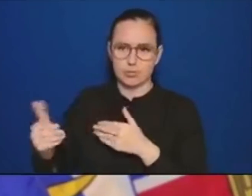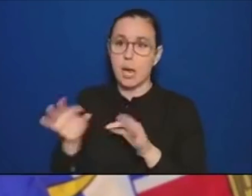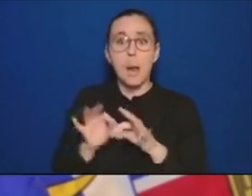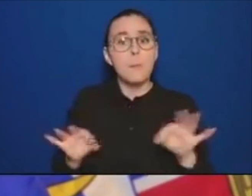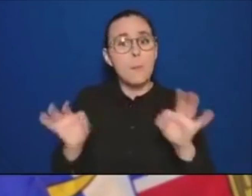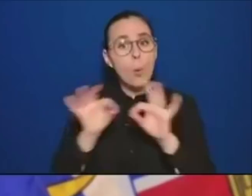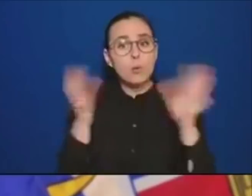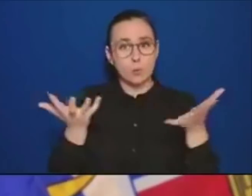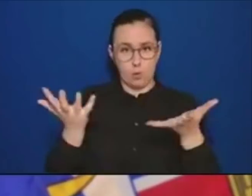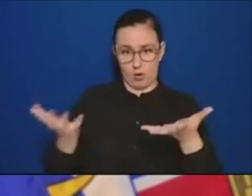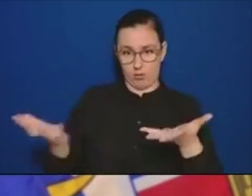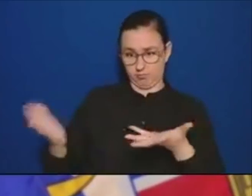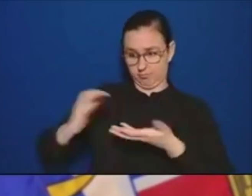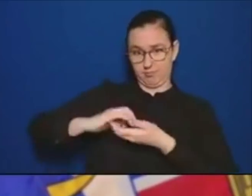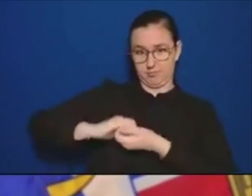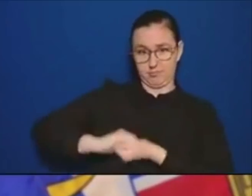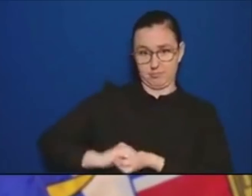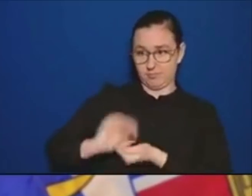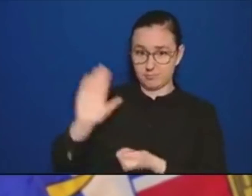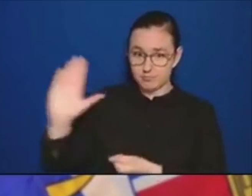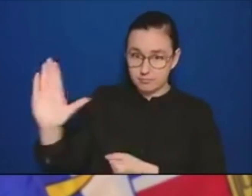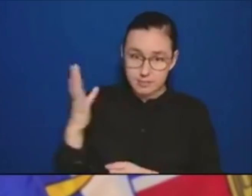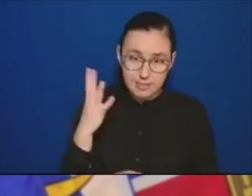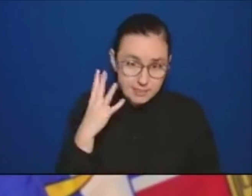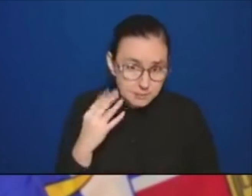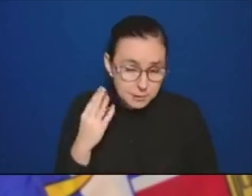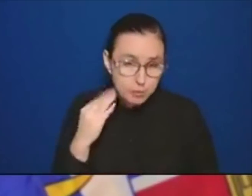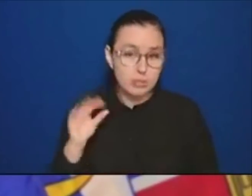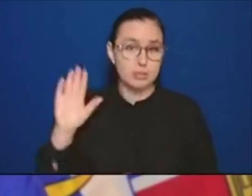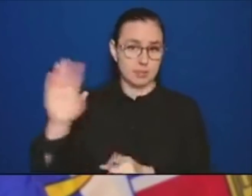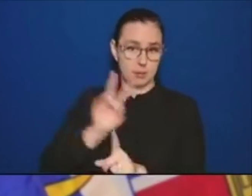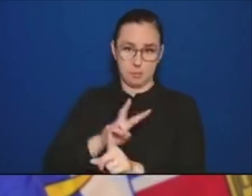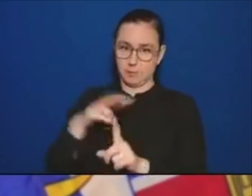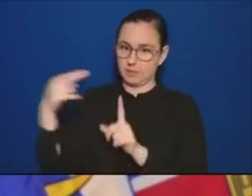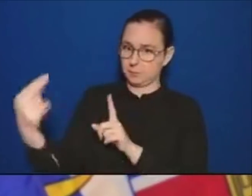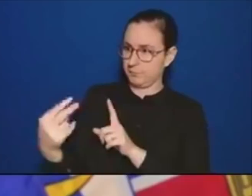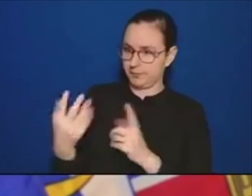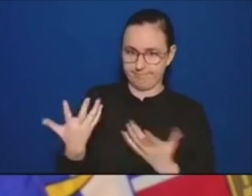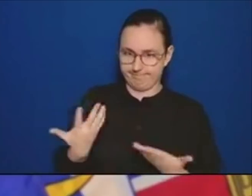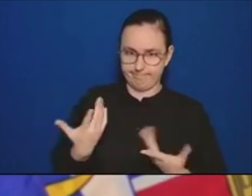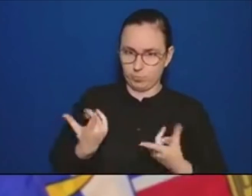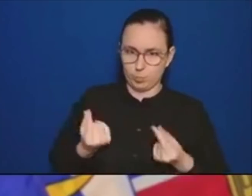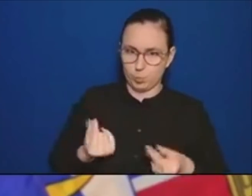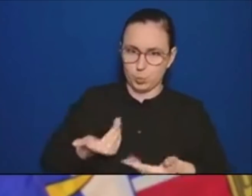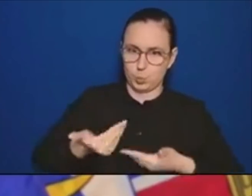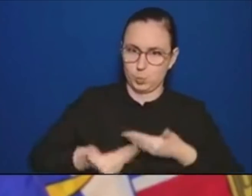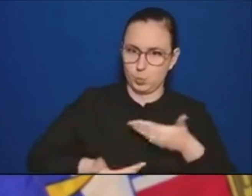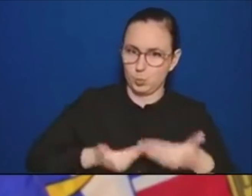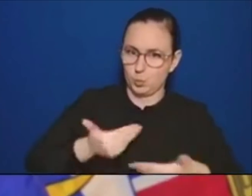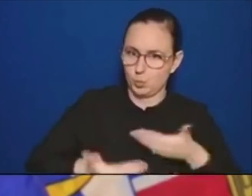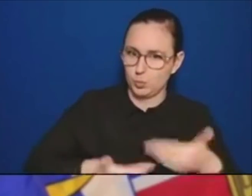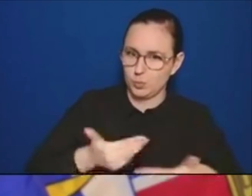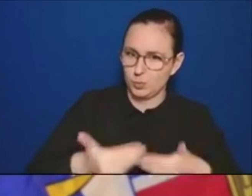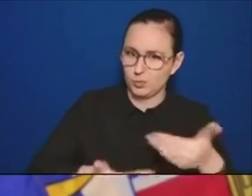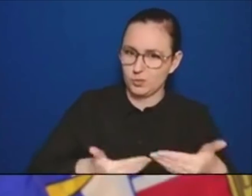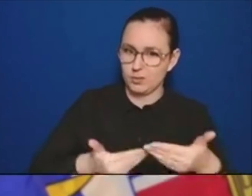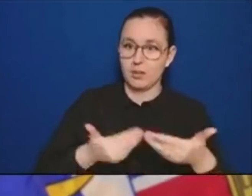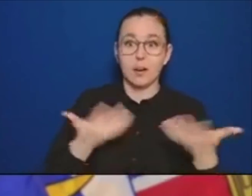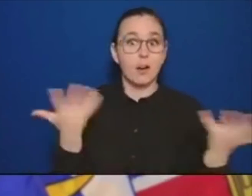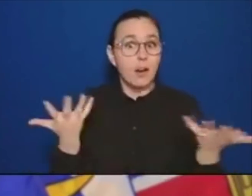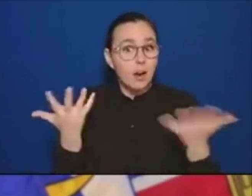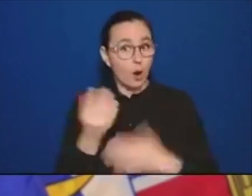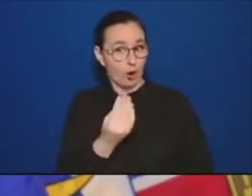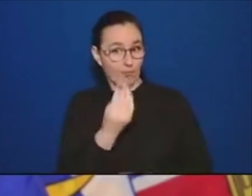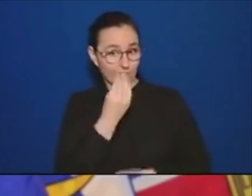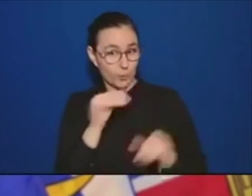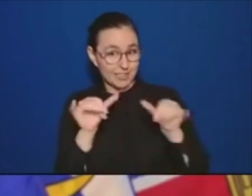their experiences and perspectives as we look to making our food system as resilient and sustainable as